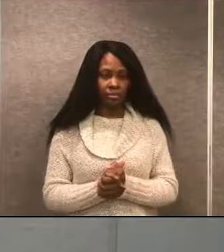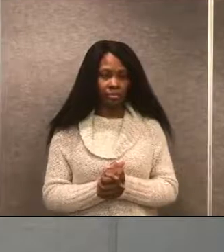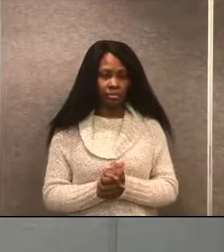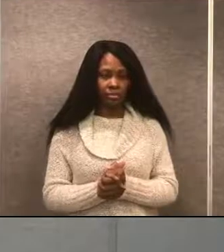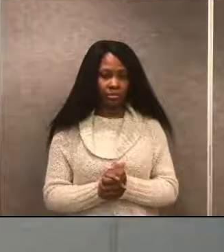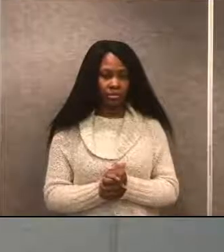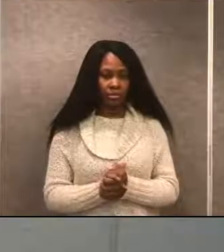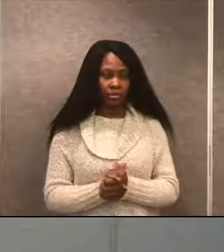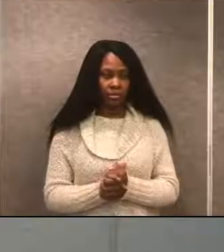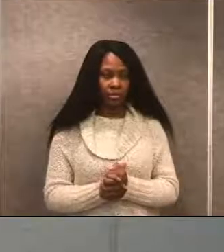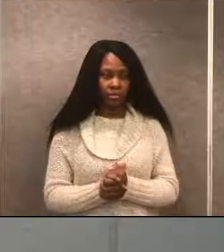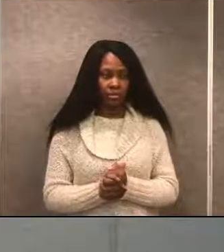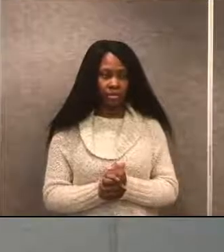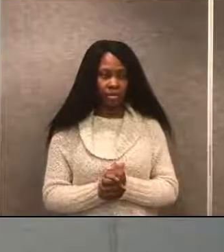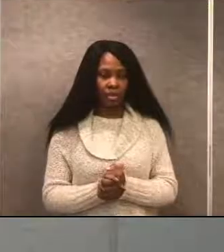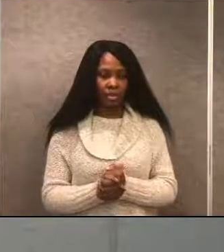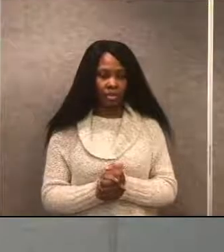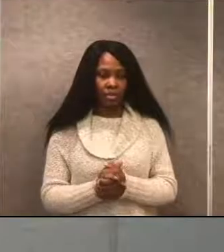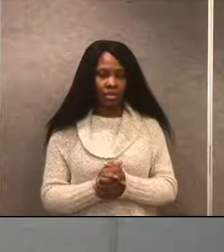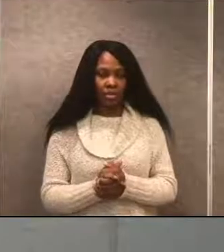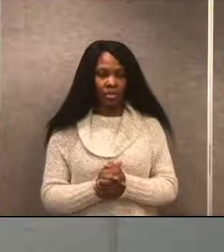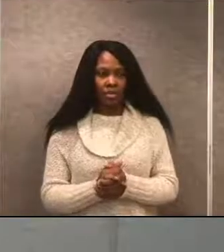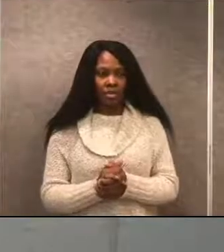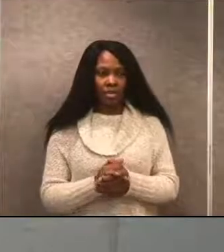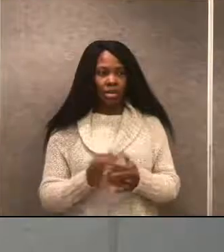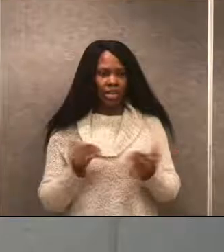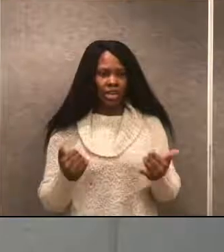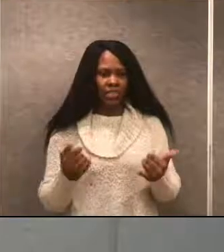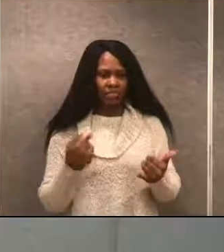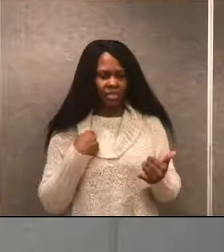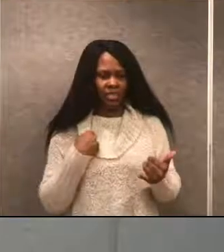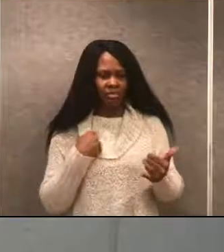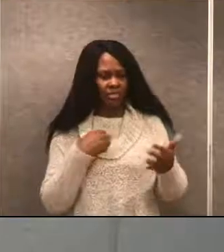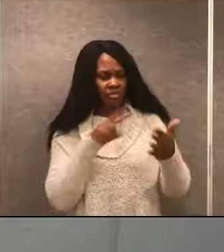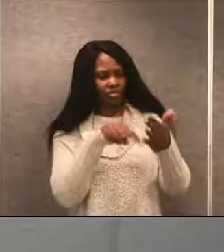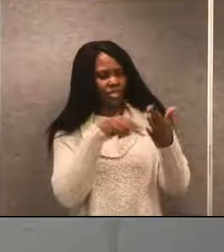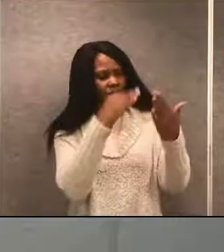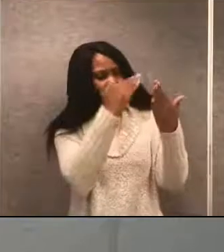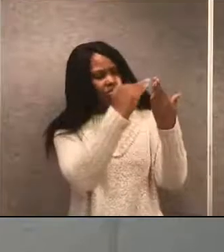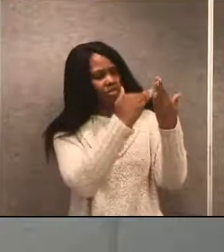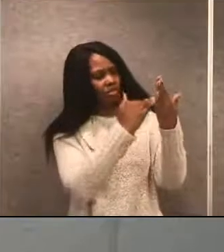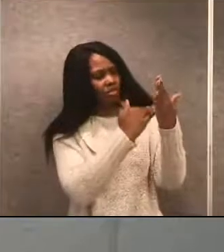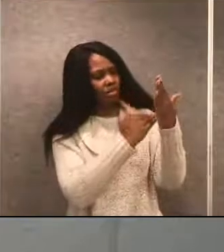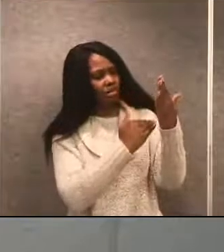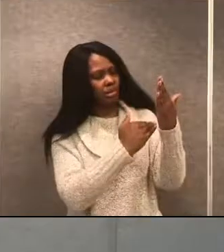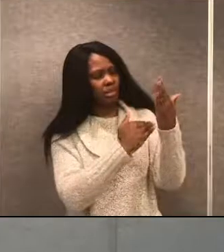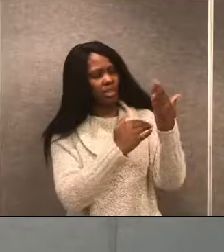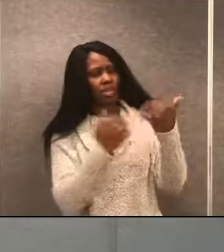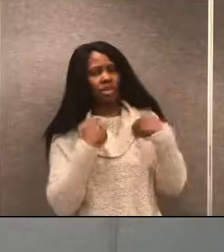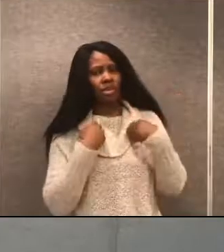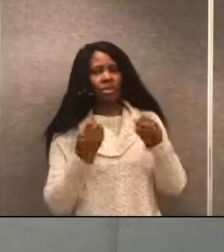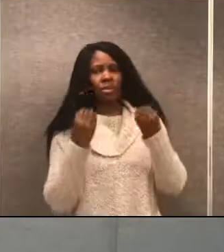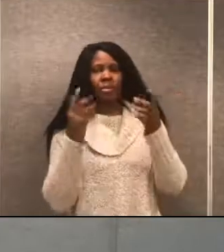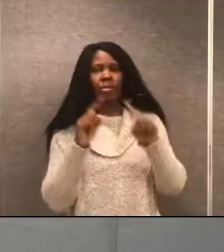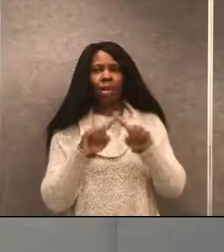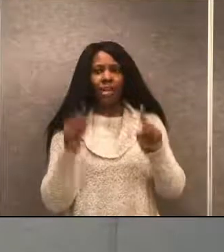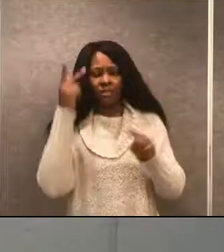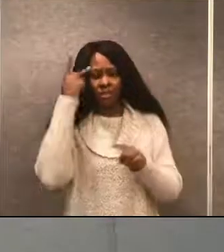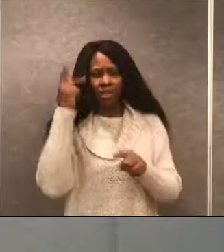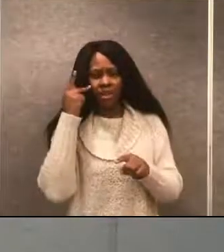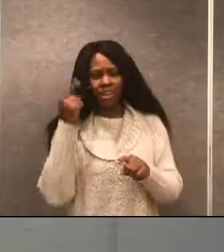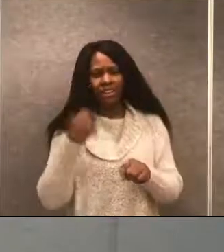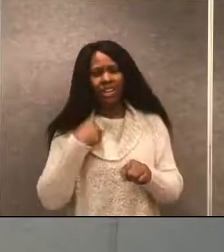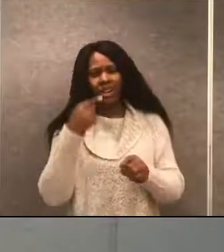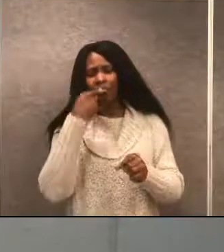a few minutes, because there's several other parents, and I gave them my word that I would give them an opportunity tonight to get their questions